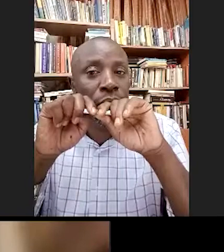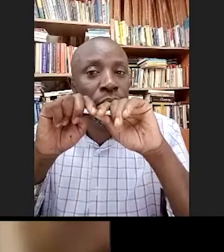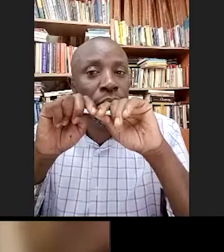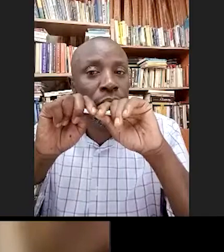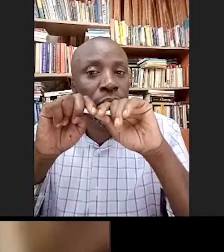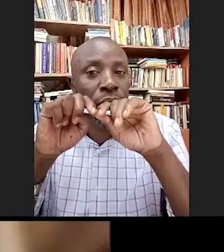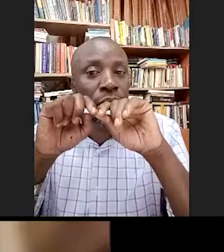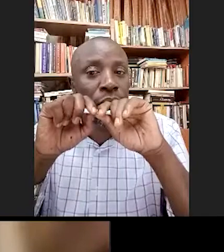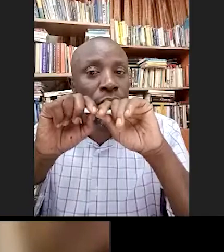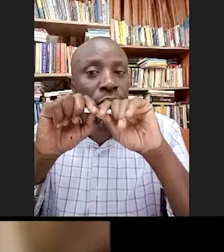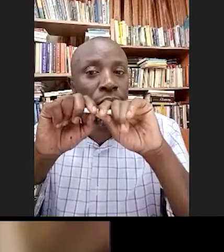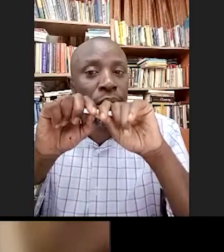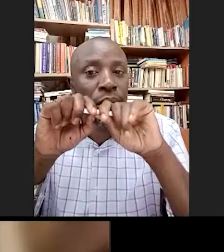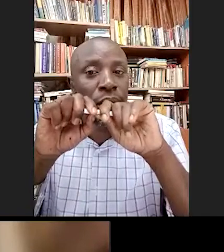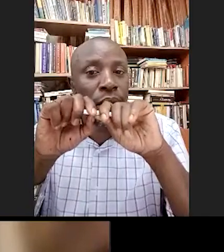the bond.